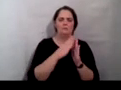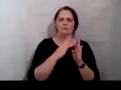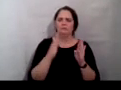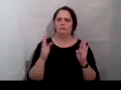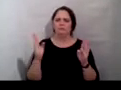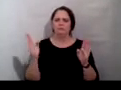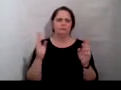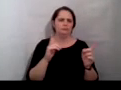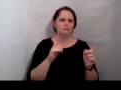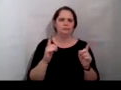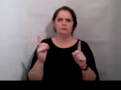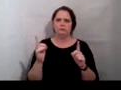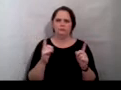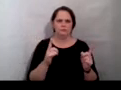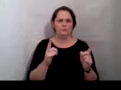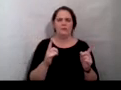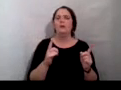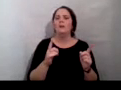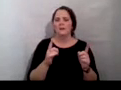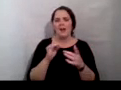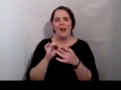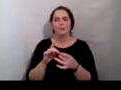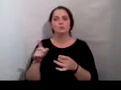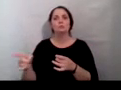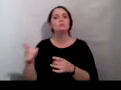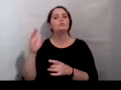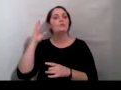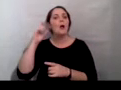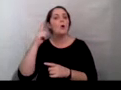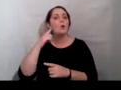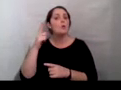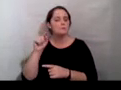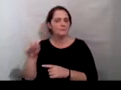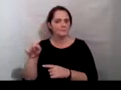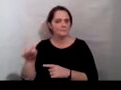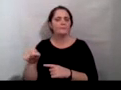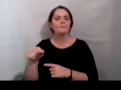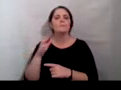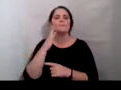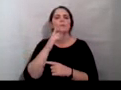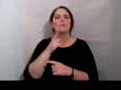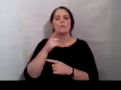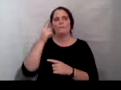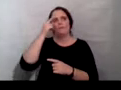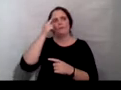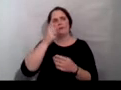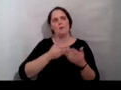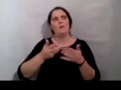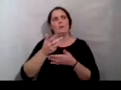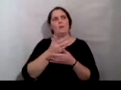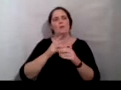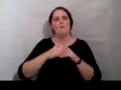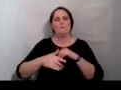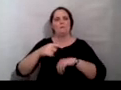Ngallametta's art that I think relates to Nadi's comment here about interacting with time when